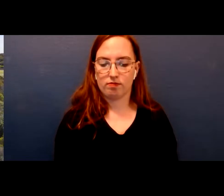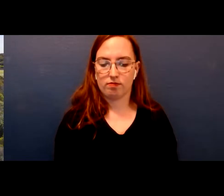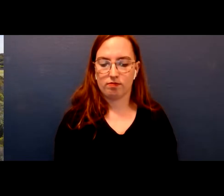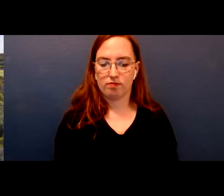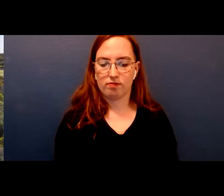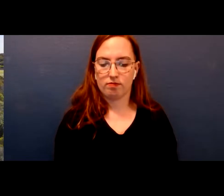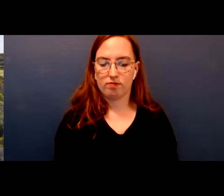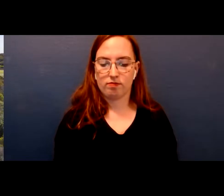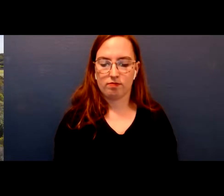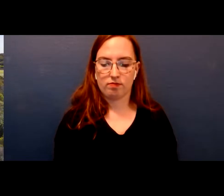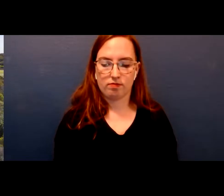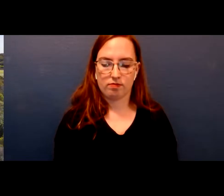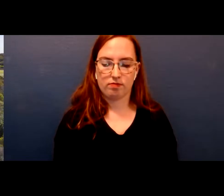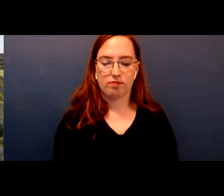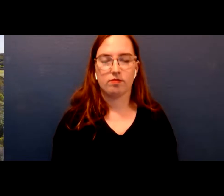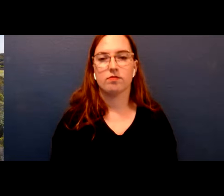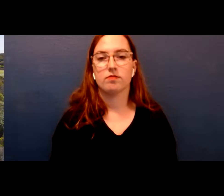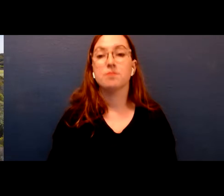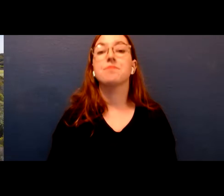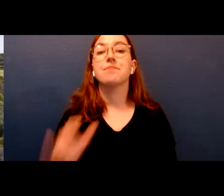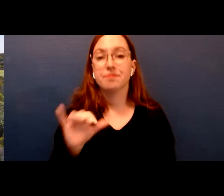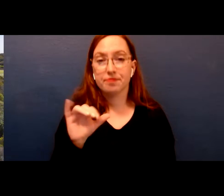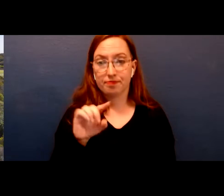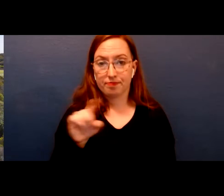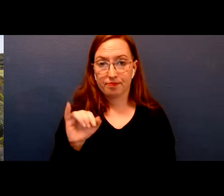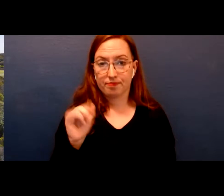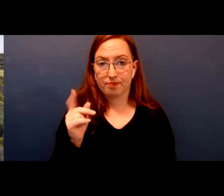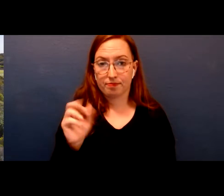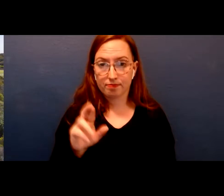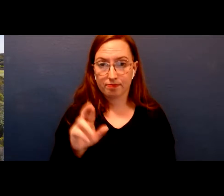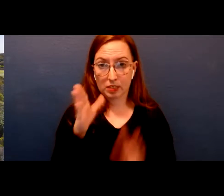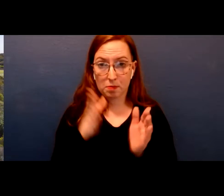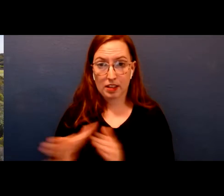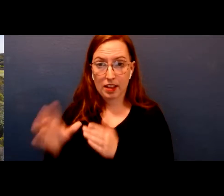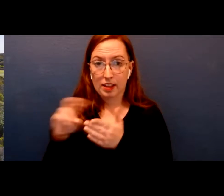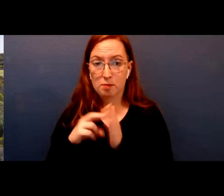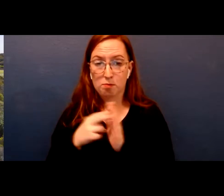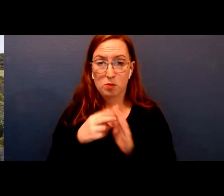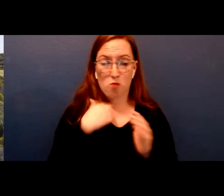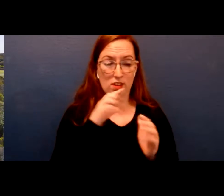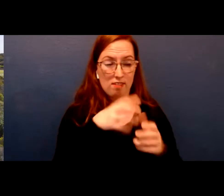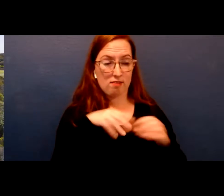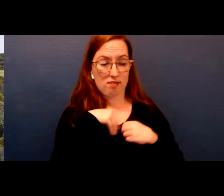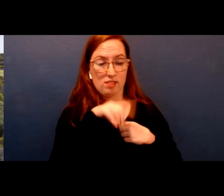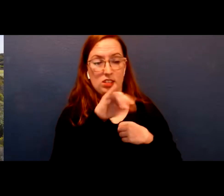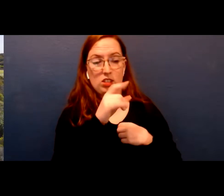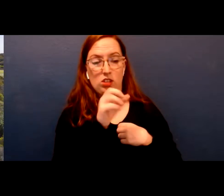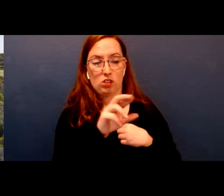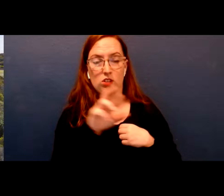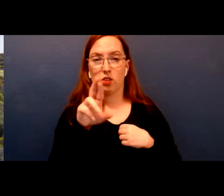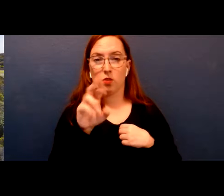And then there is the Zilker plan integrating the Zilker rewilding plan, and if not, why